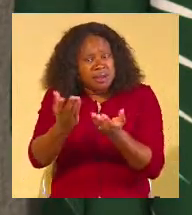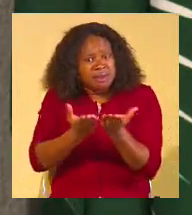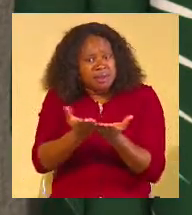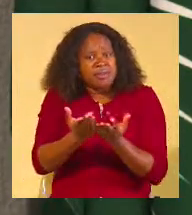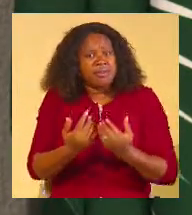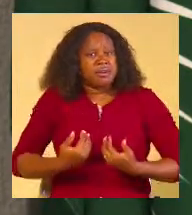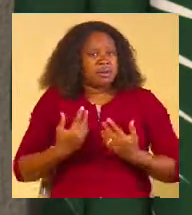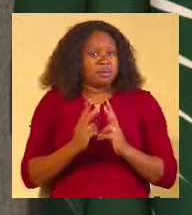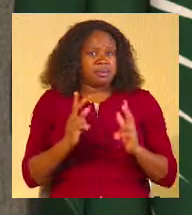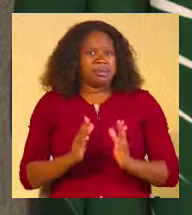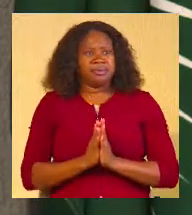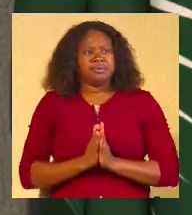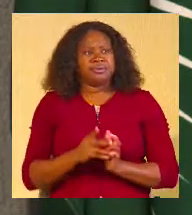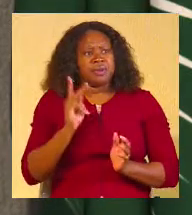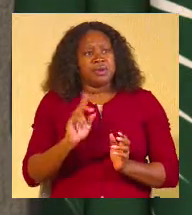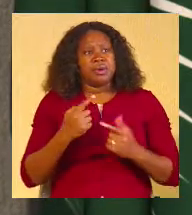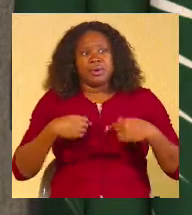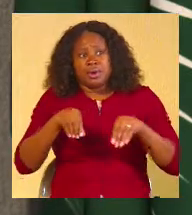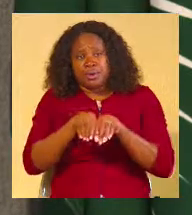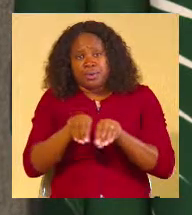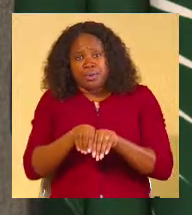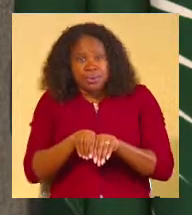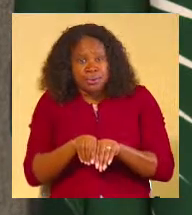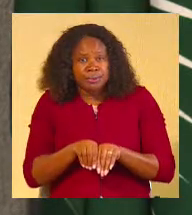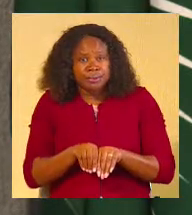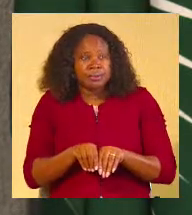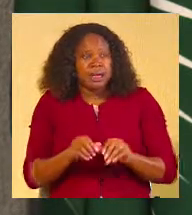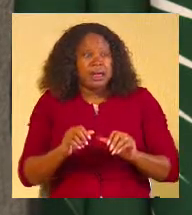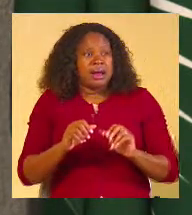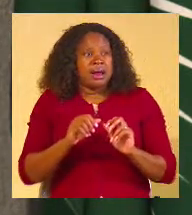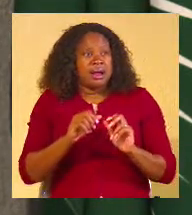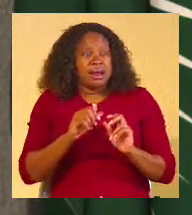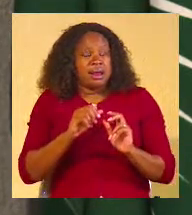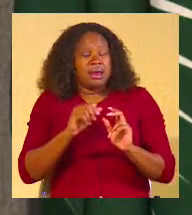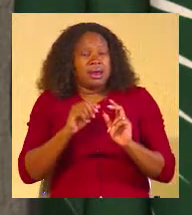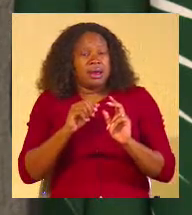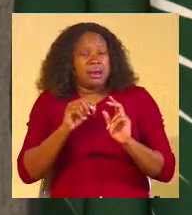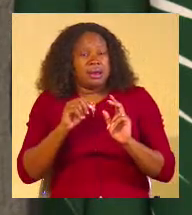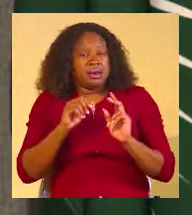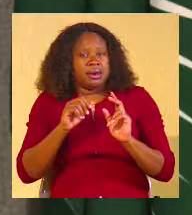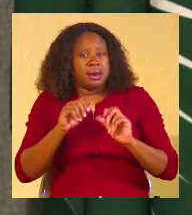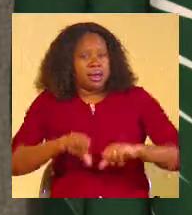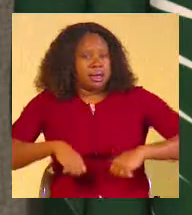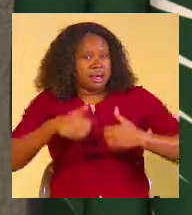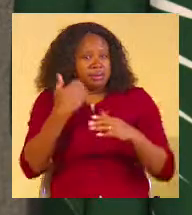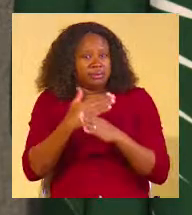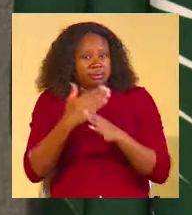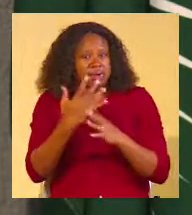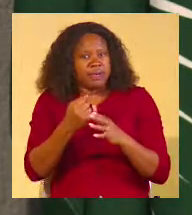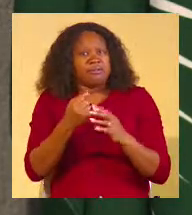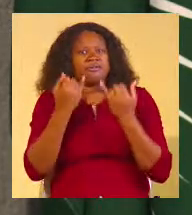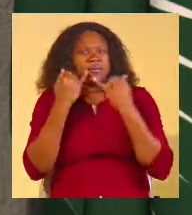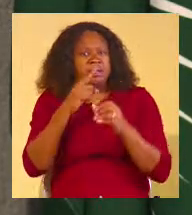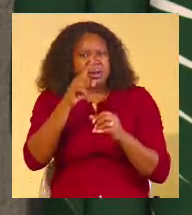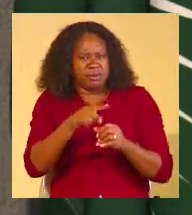young people. The other thing that we're doing is that we are making sure that the health workers have the information, the correct information to partake